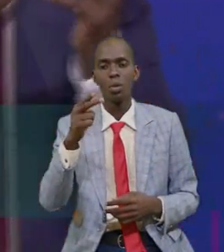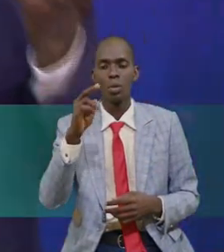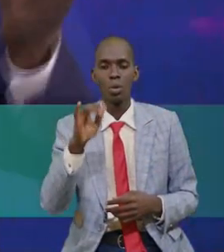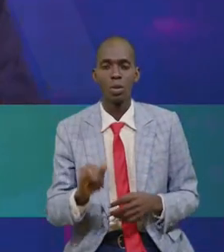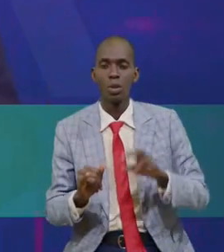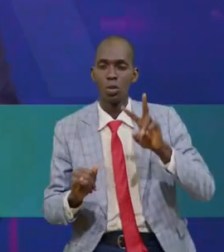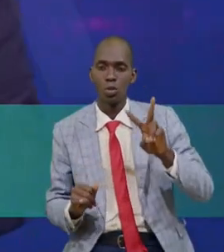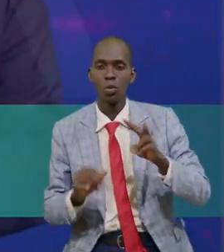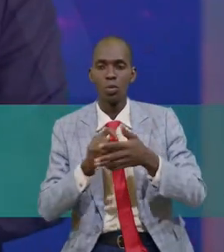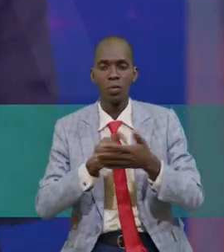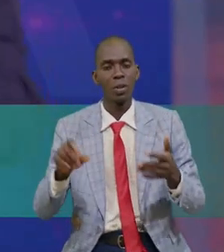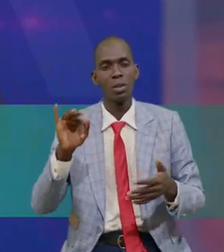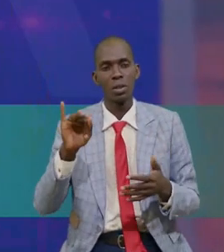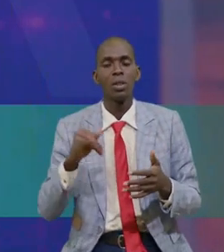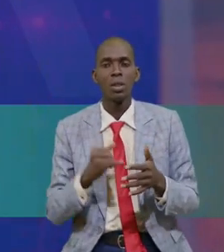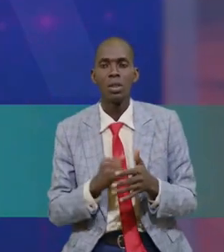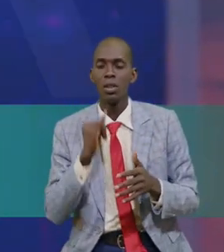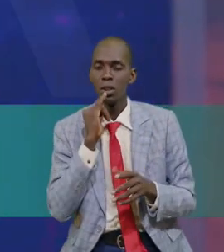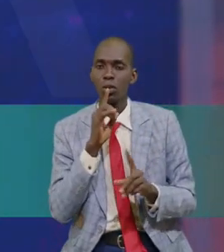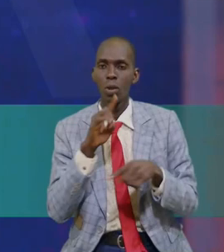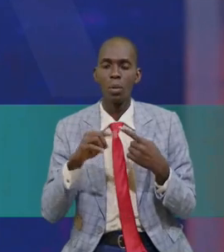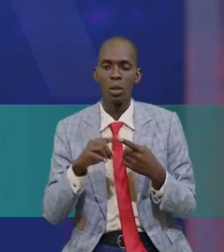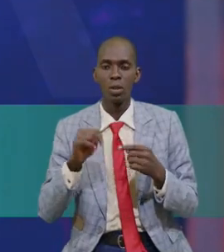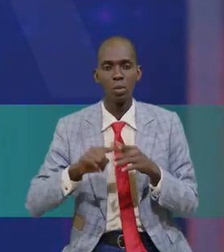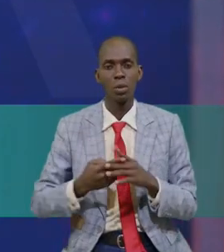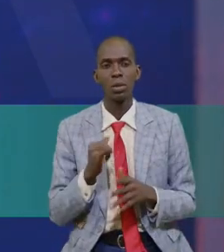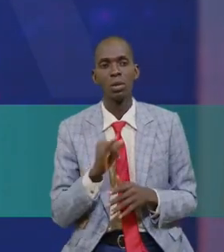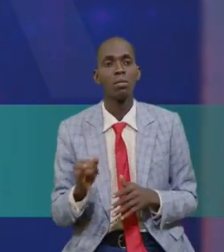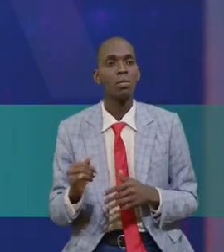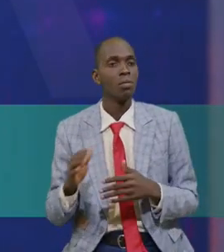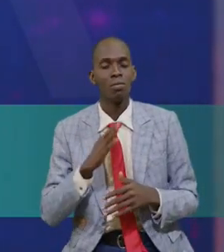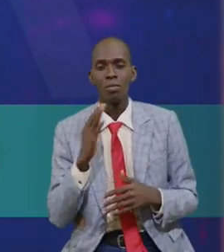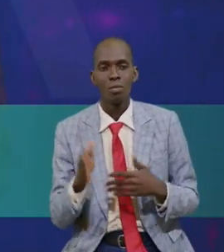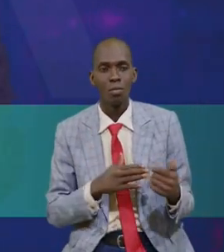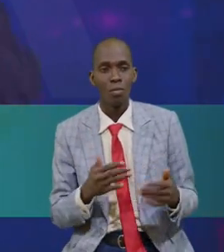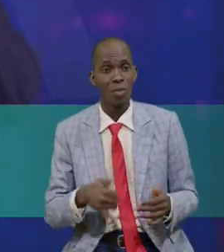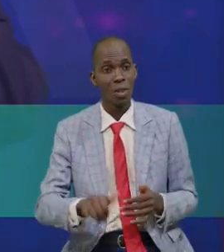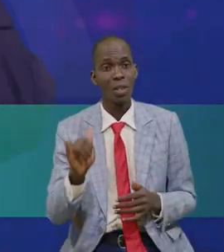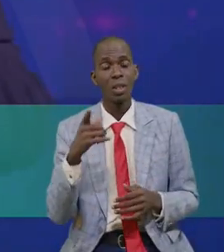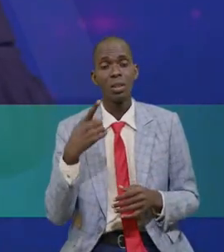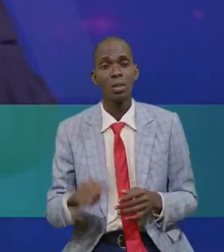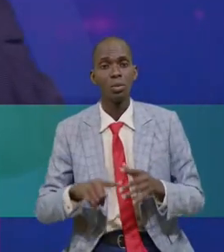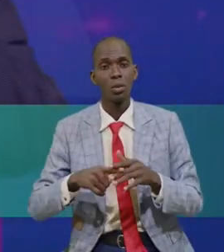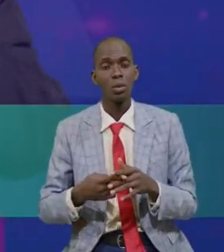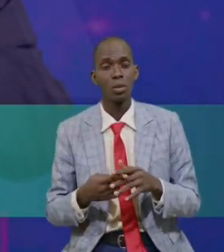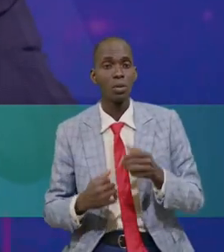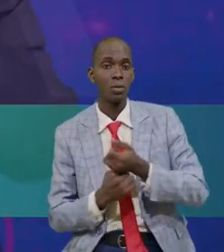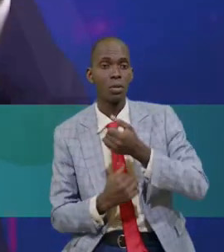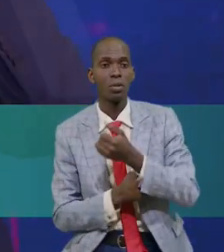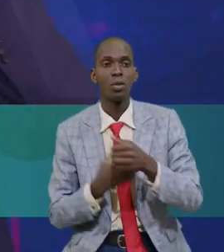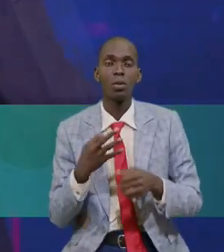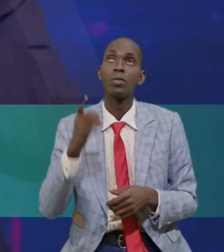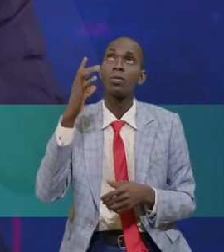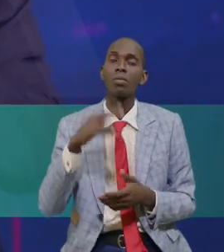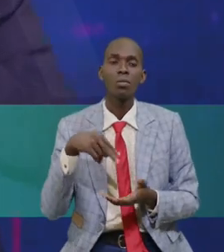19. Foundation, foundation. Nevertheless, the foundation of God standeth sure. We're building